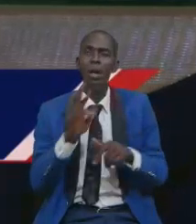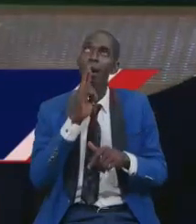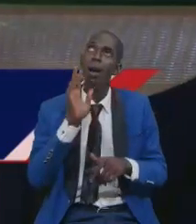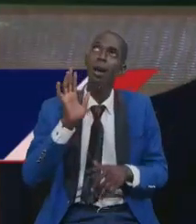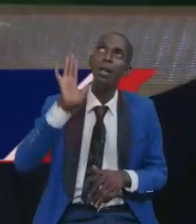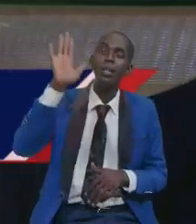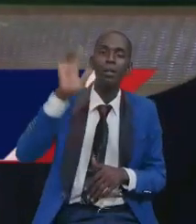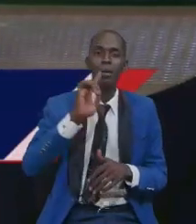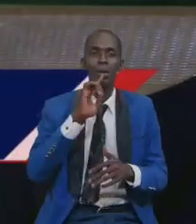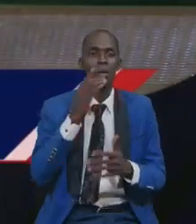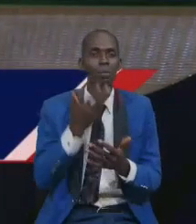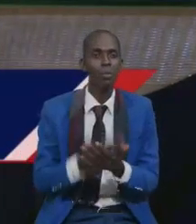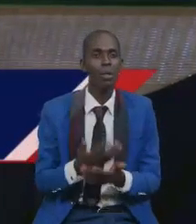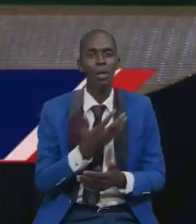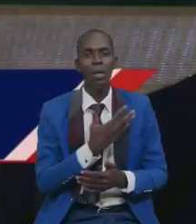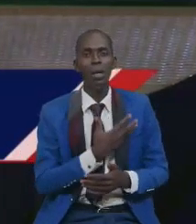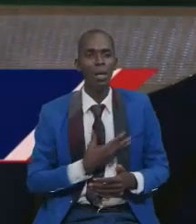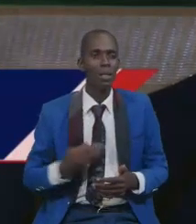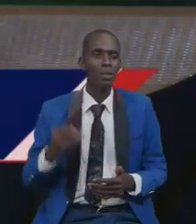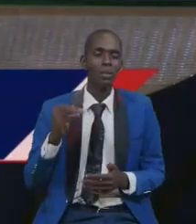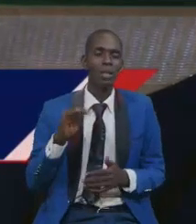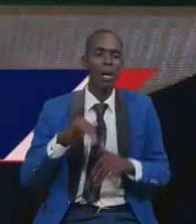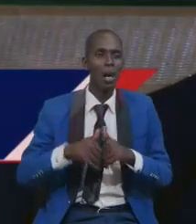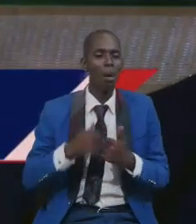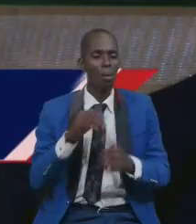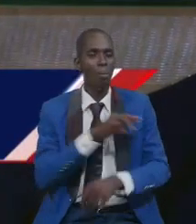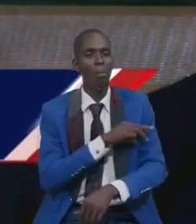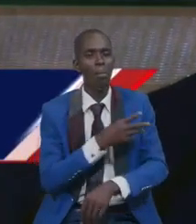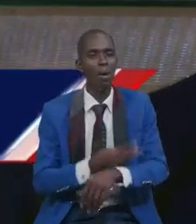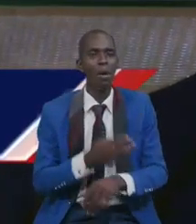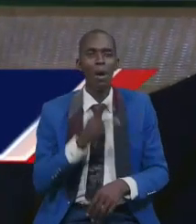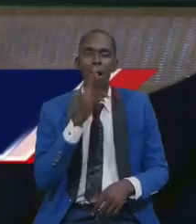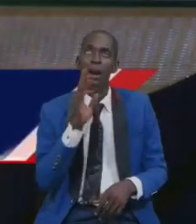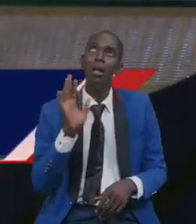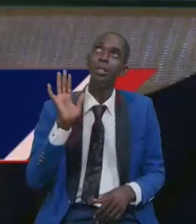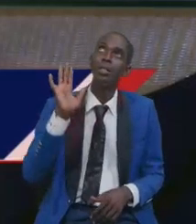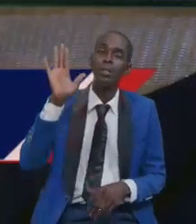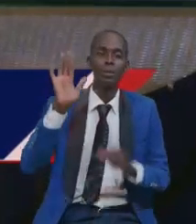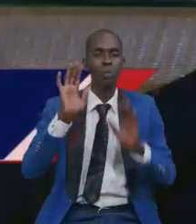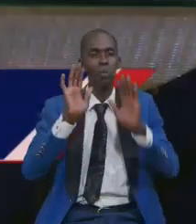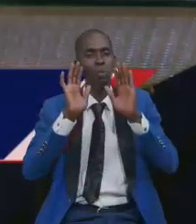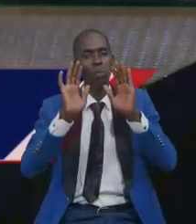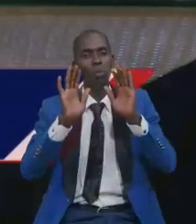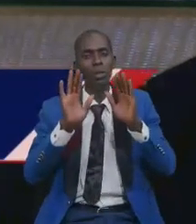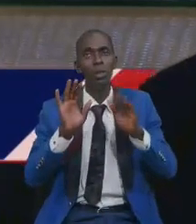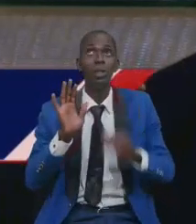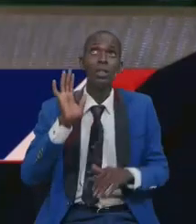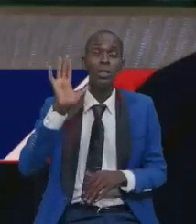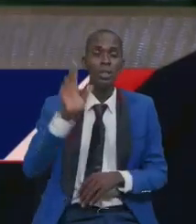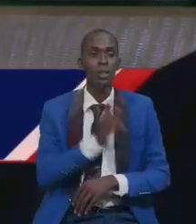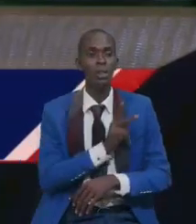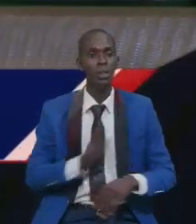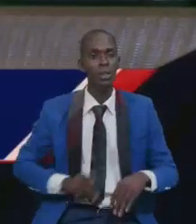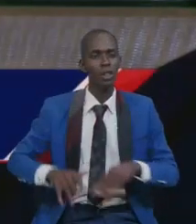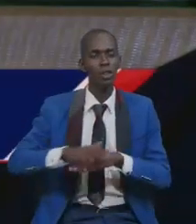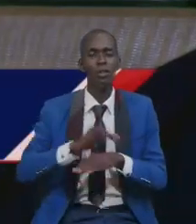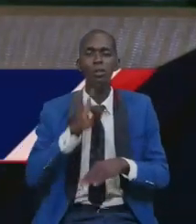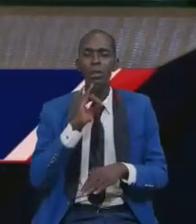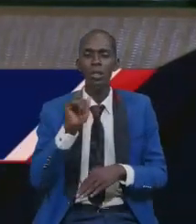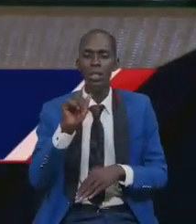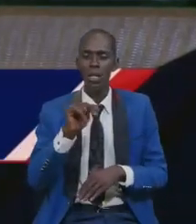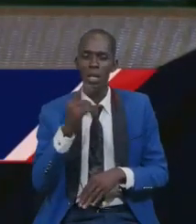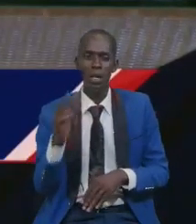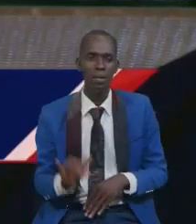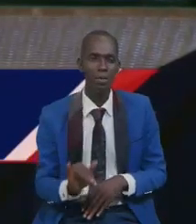signs, and his how mighty are his wonders. His kingdom is an